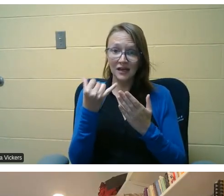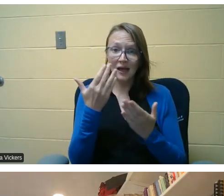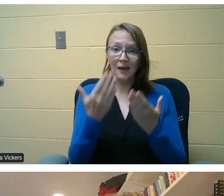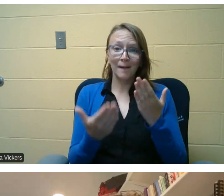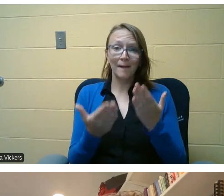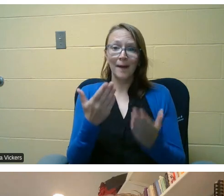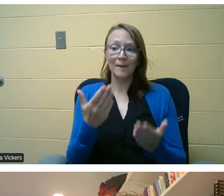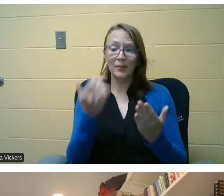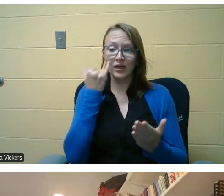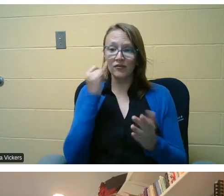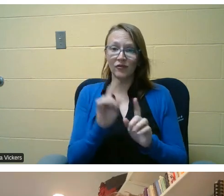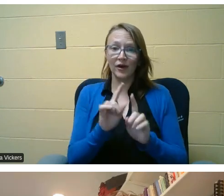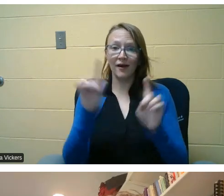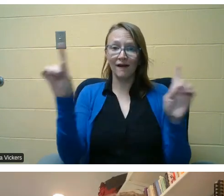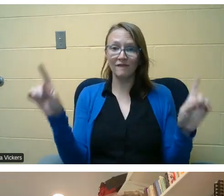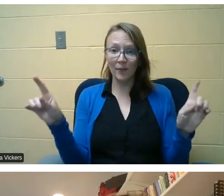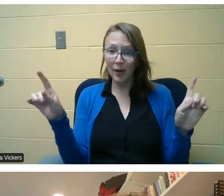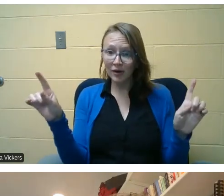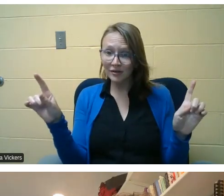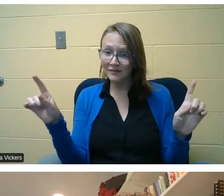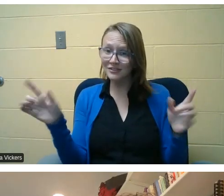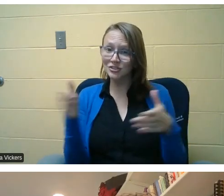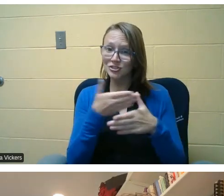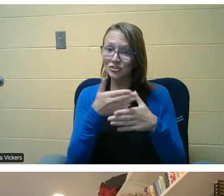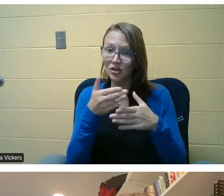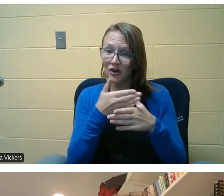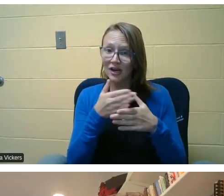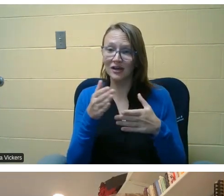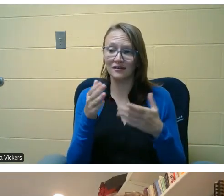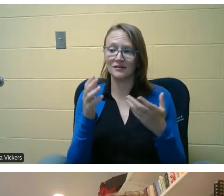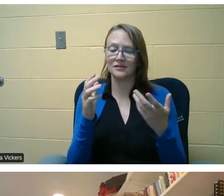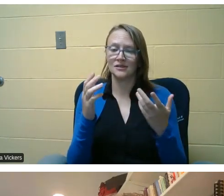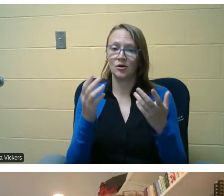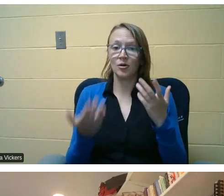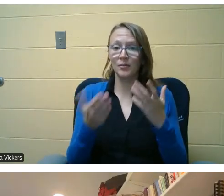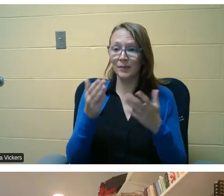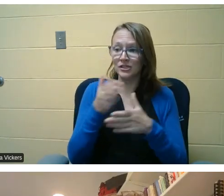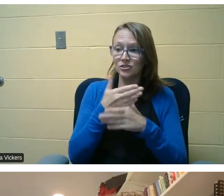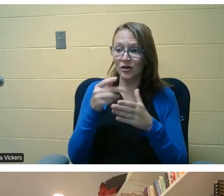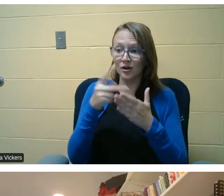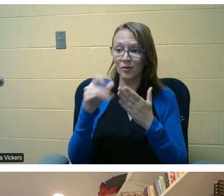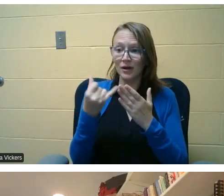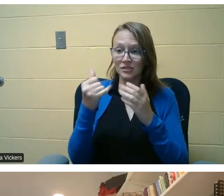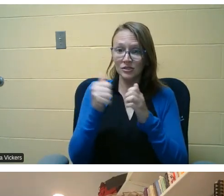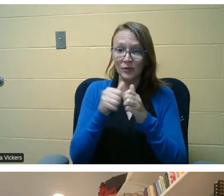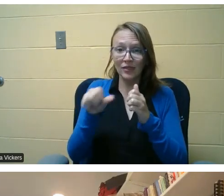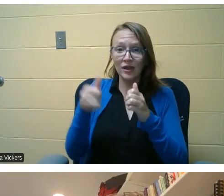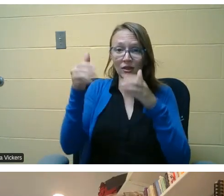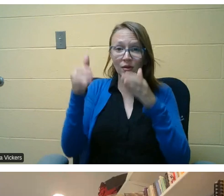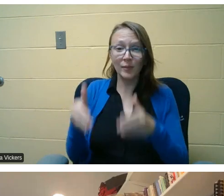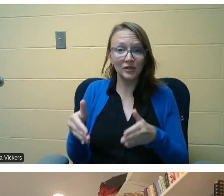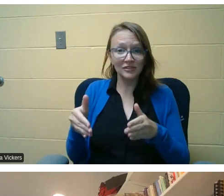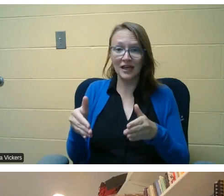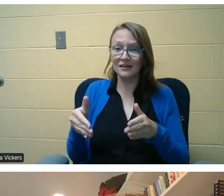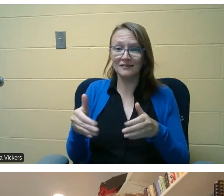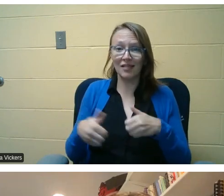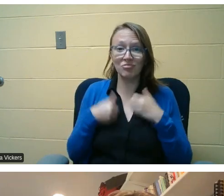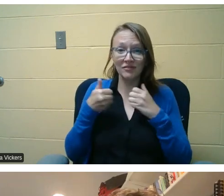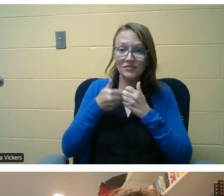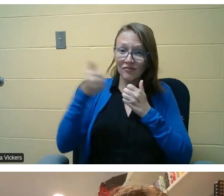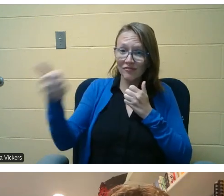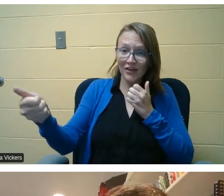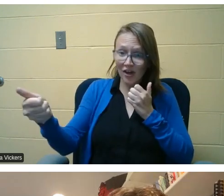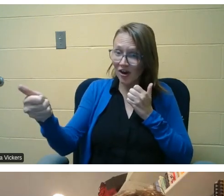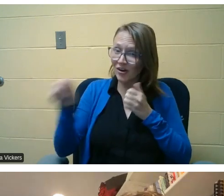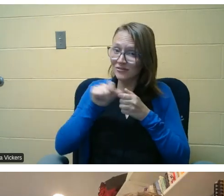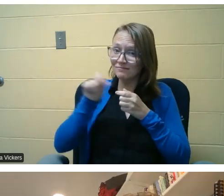or already having somebody's contact information to send to them. This is a little hint, I guess,